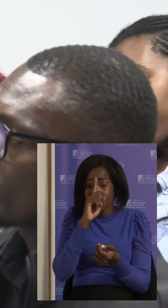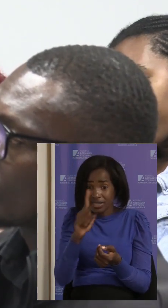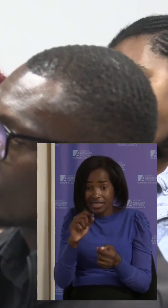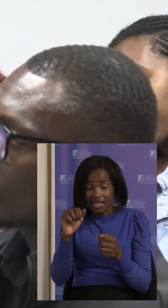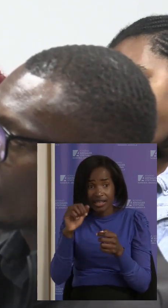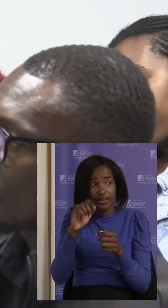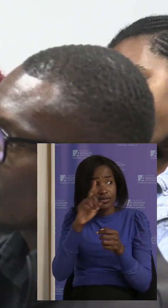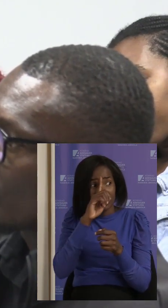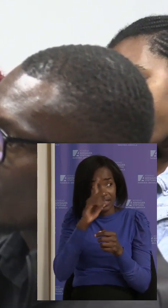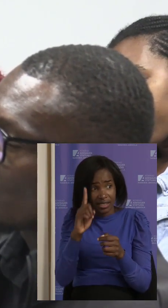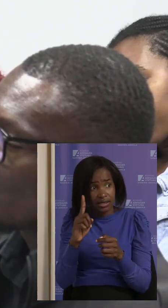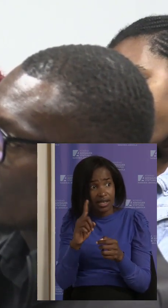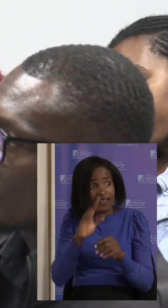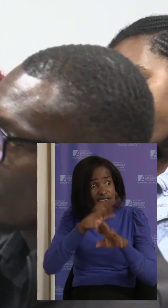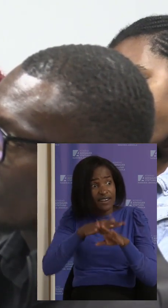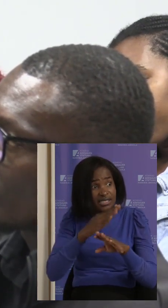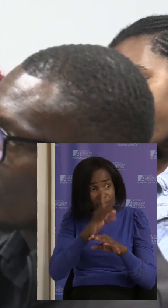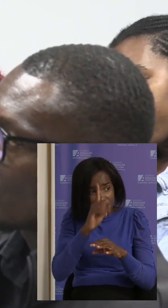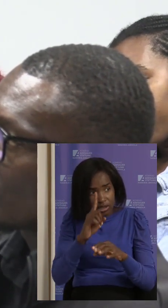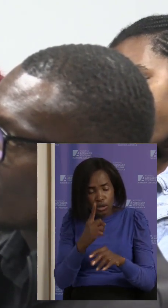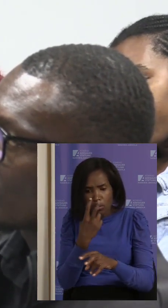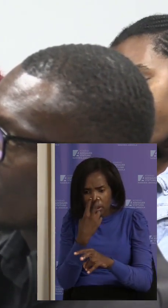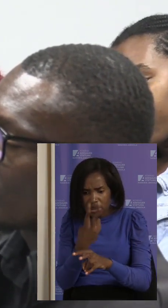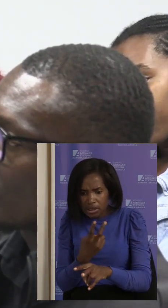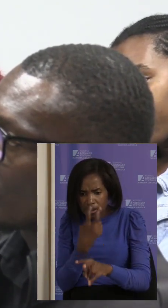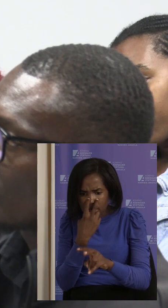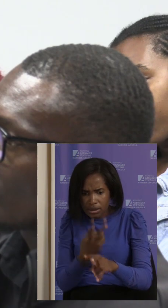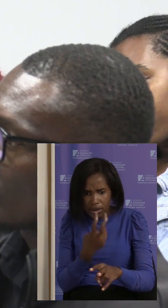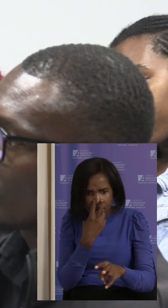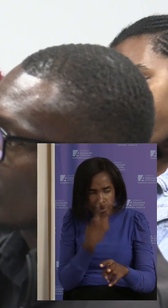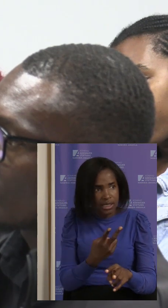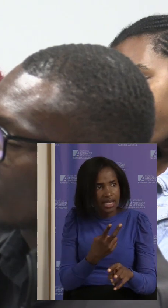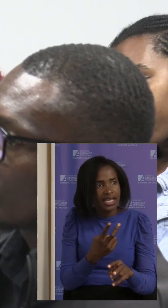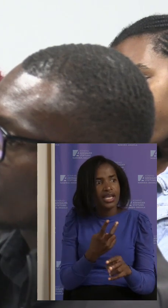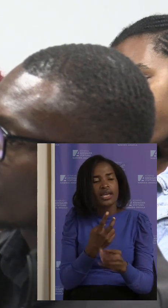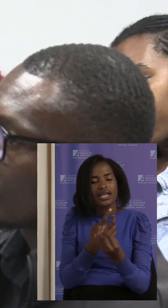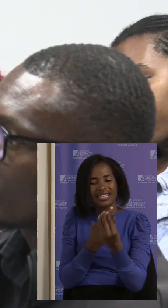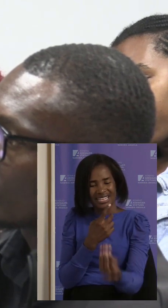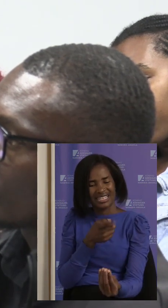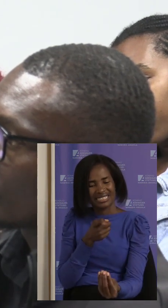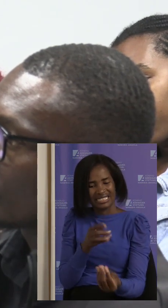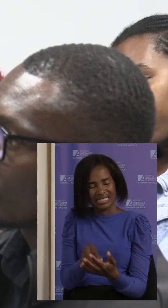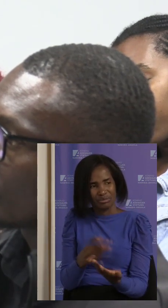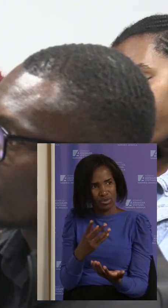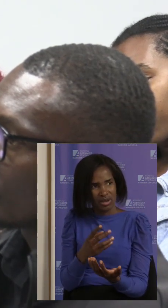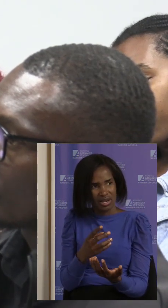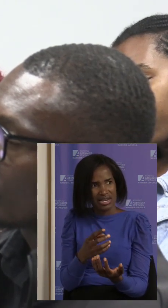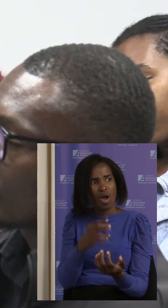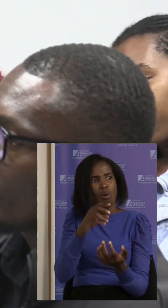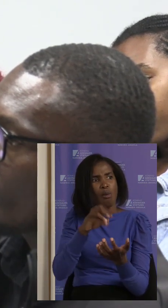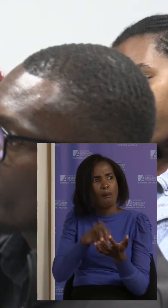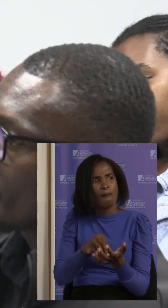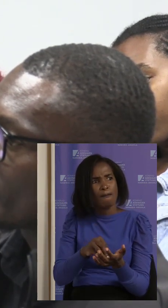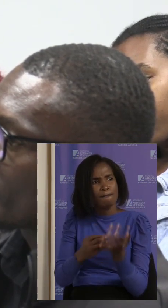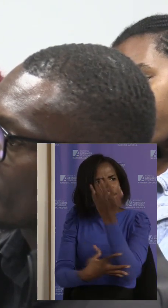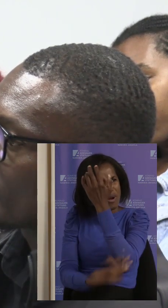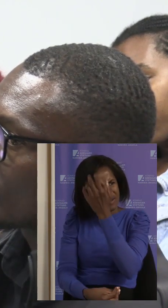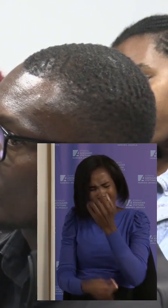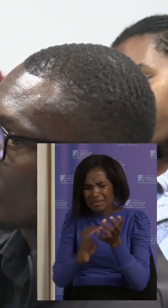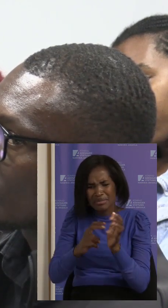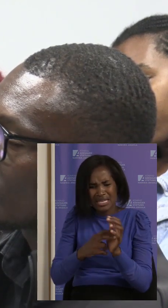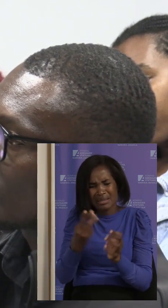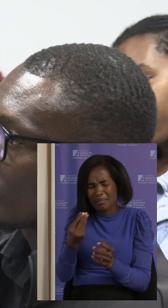trained teacher, like the last panelists have said, you will pick these things up. And I think those are the centers